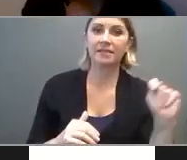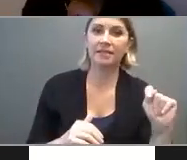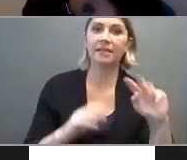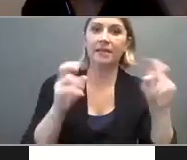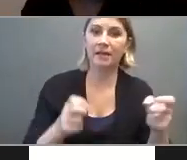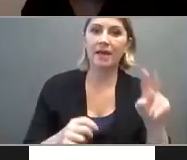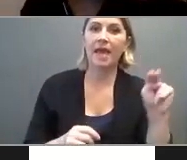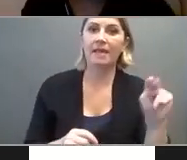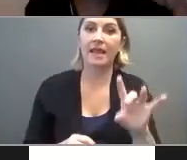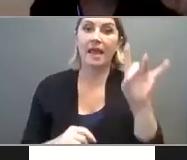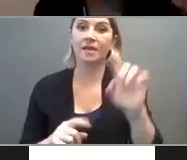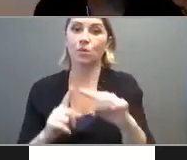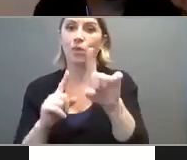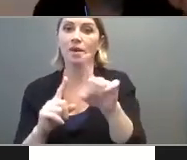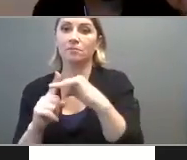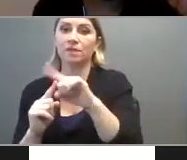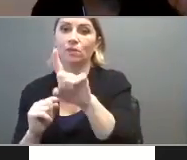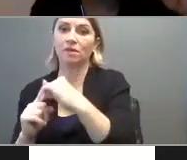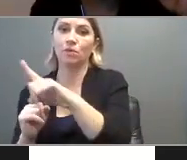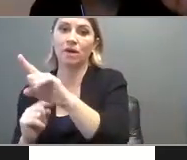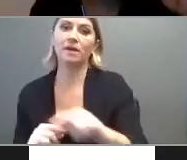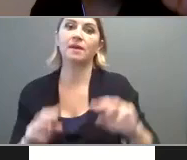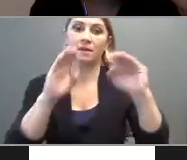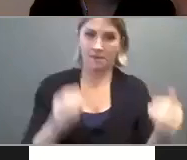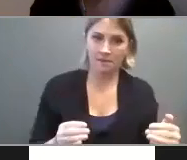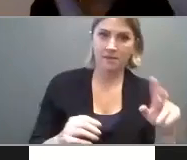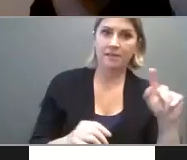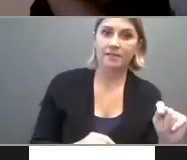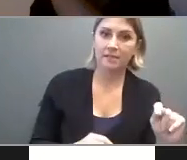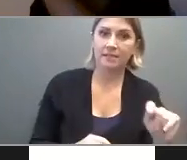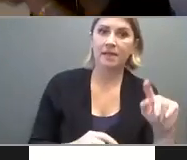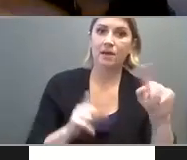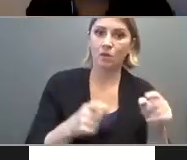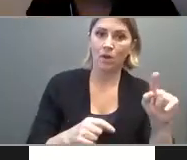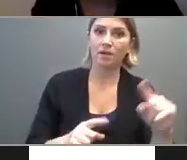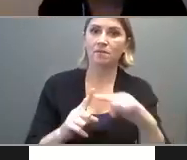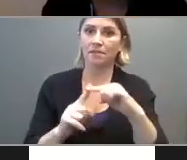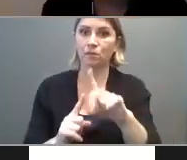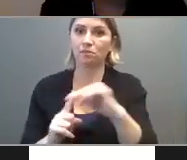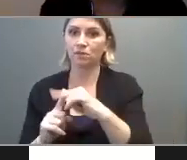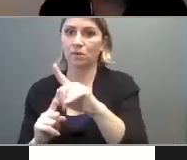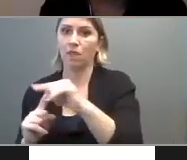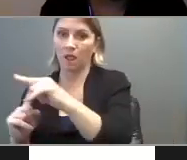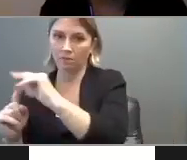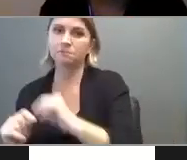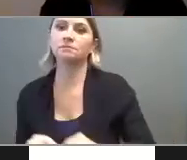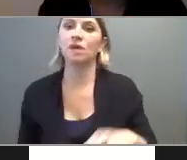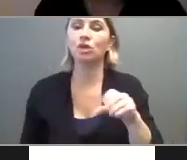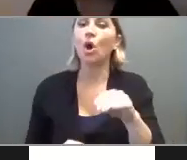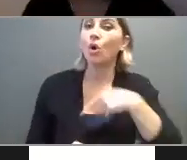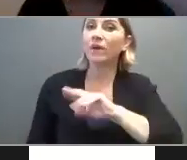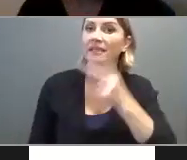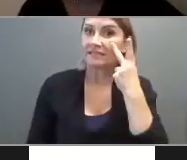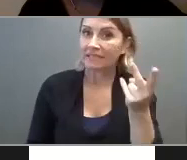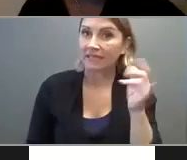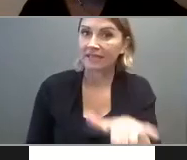1, and all the way up to T of 1, 1 plus 1 plus 1 plus 1, blah, blah, blah. So we see here